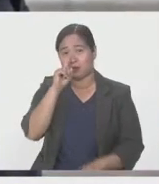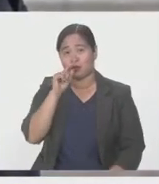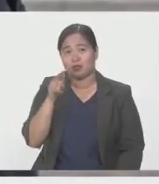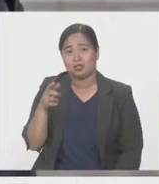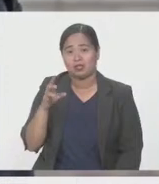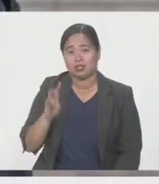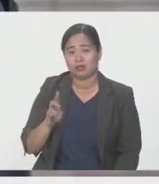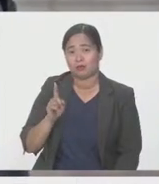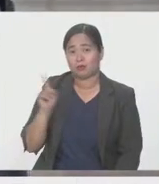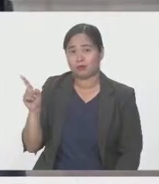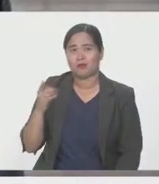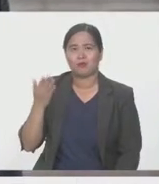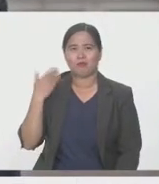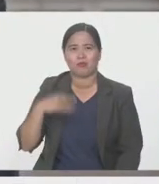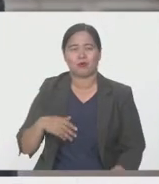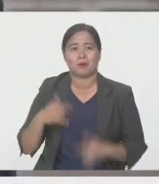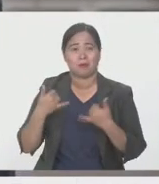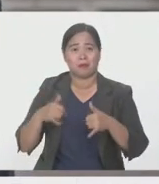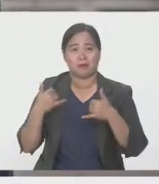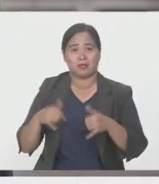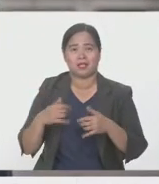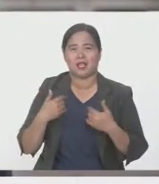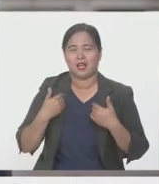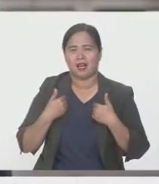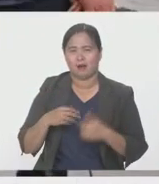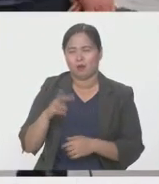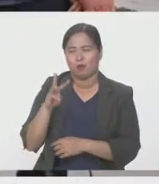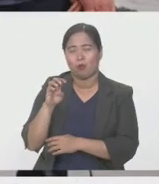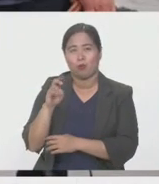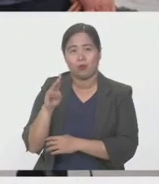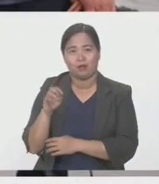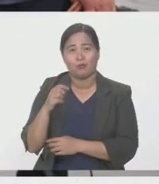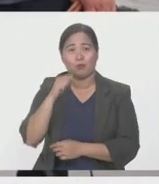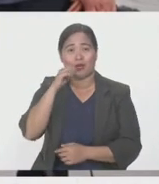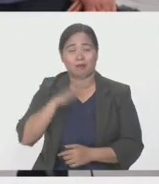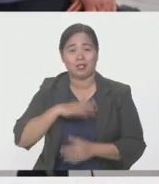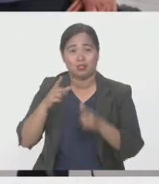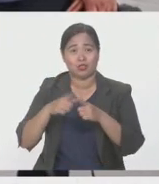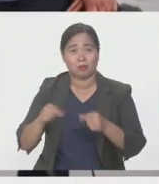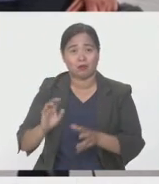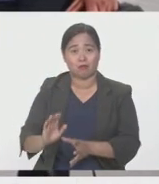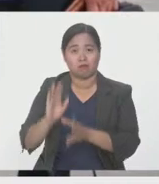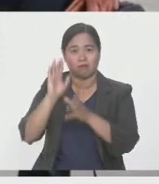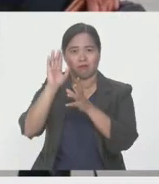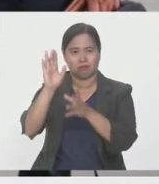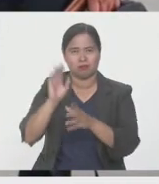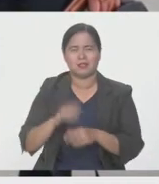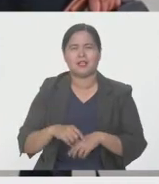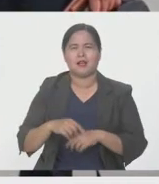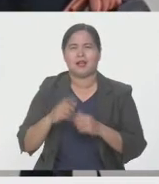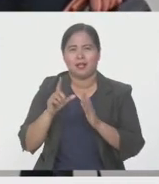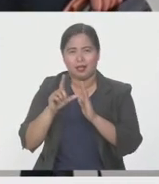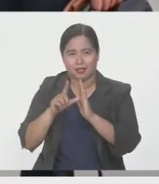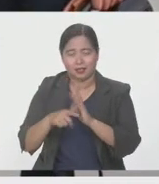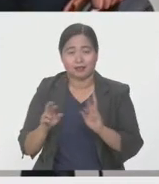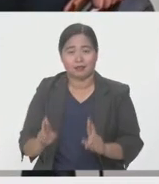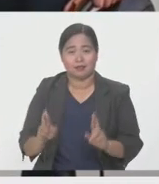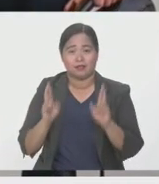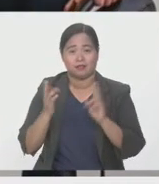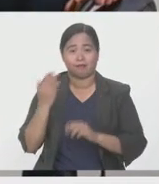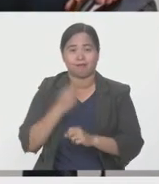Tanaka formerly played for the Fujitsu Red Wave in the Women's Japan Basketball League for several seasons before retiring last